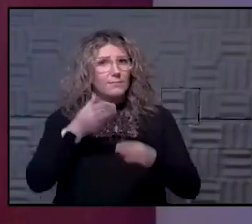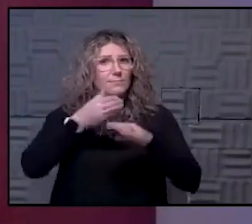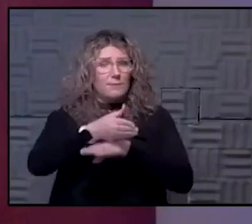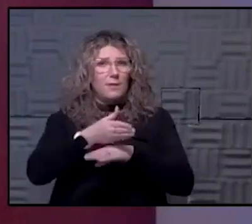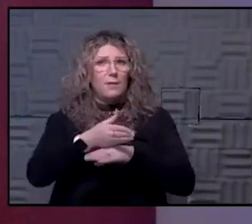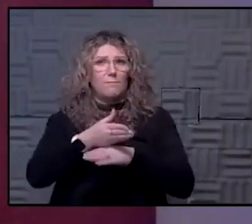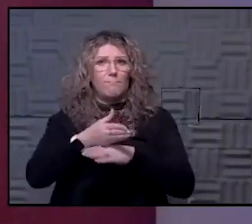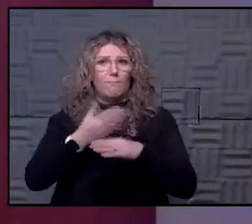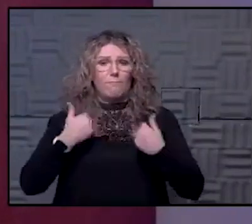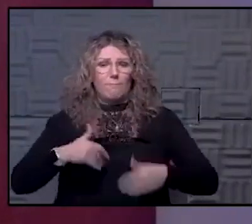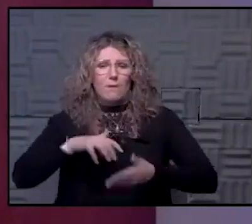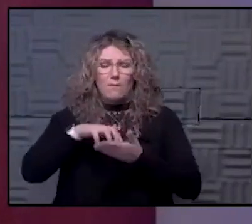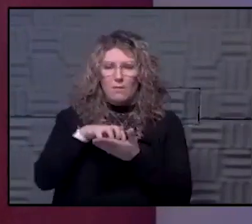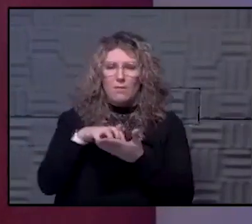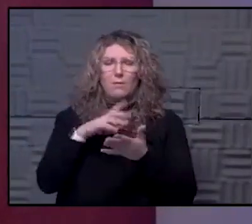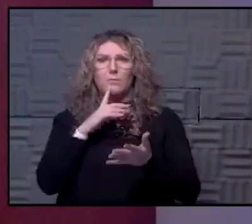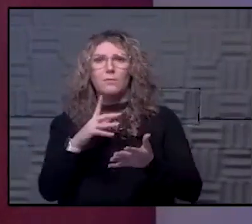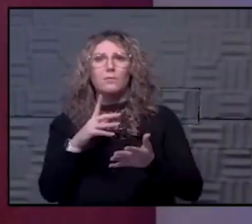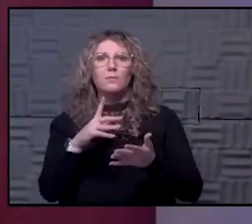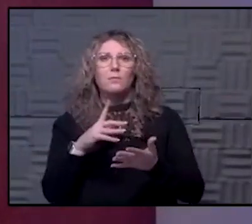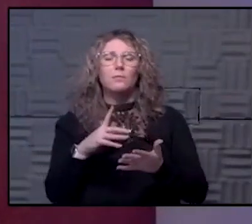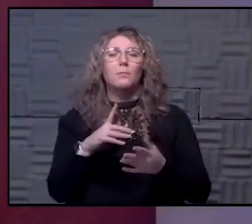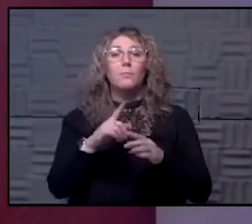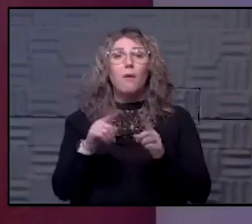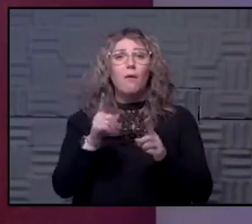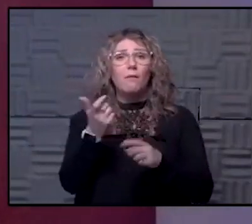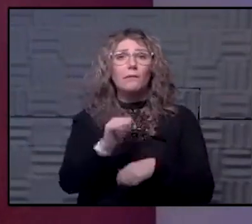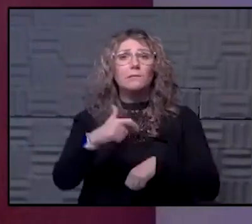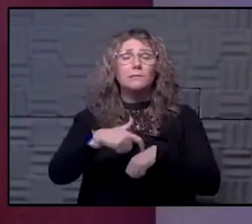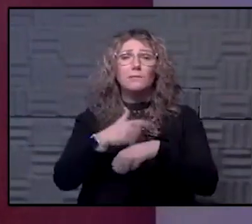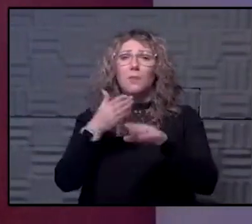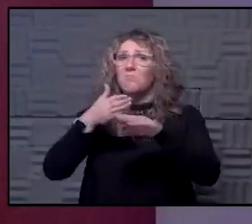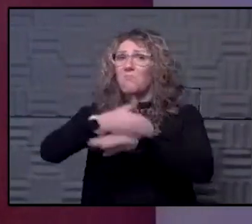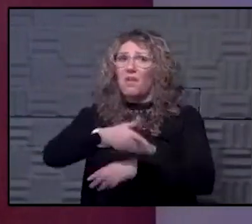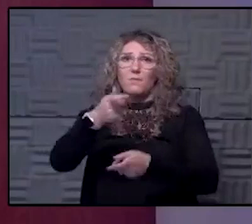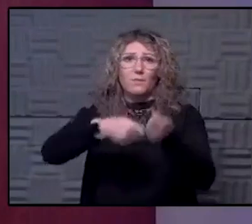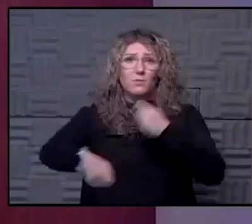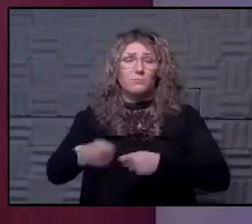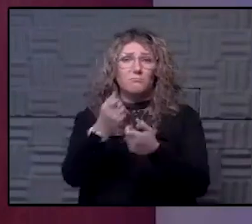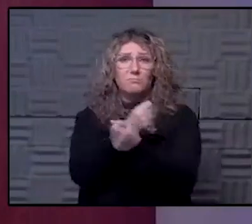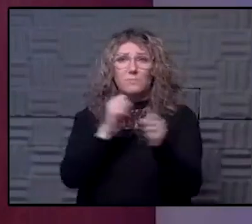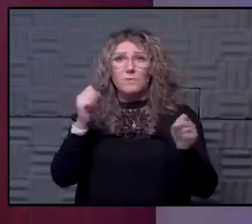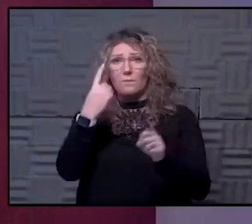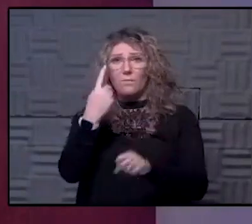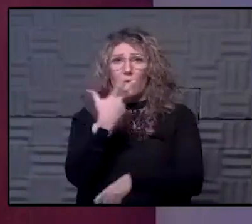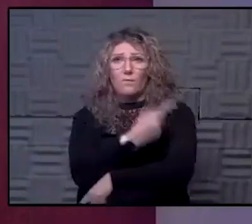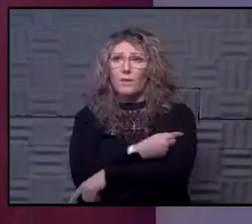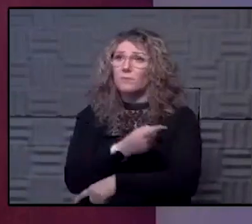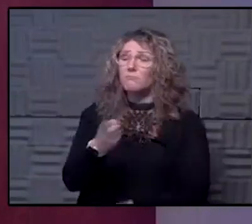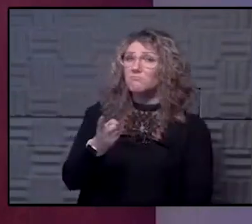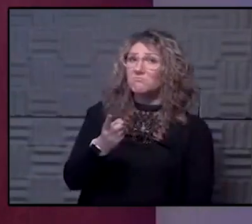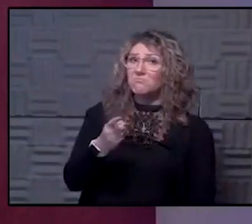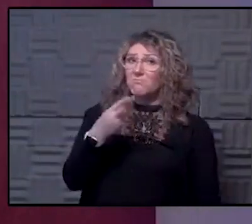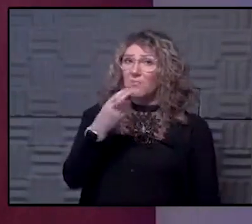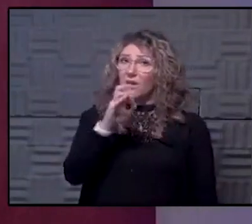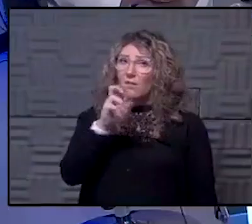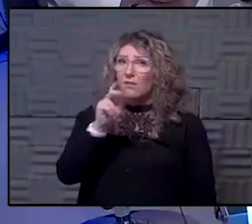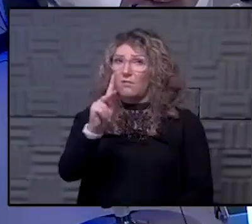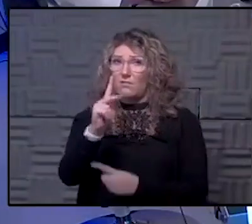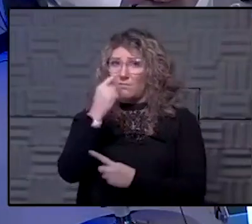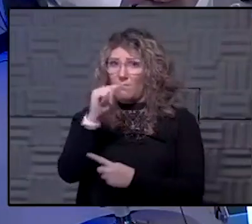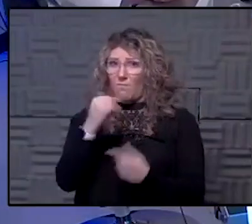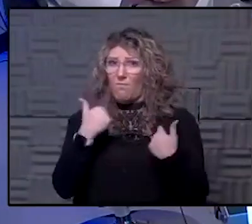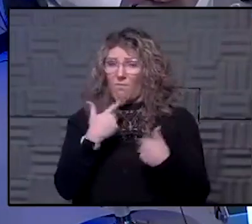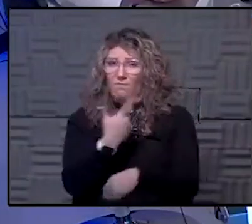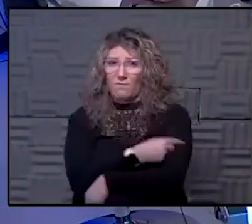the immunosuppression is really intensive, but any time after transplant would be a safe time for the vaccine. What do you think, Hawk? For having the vaccine?